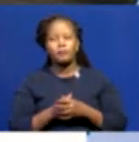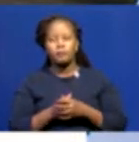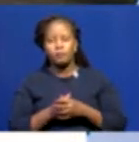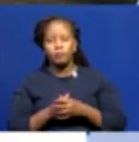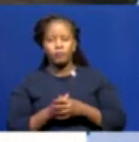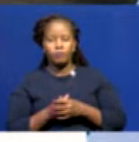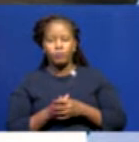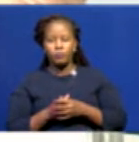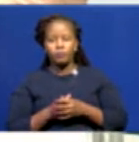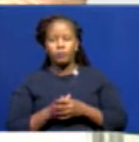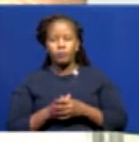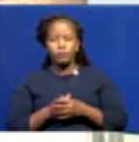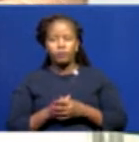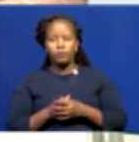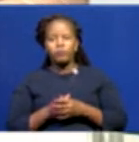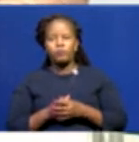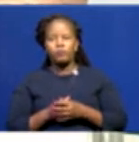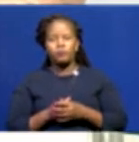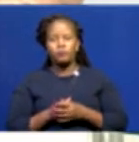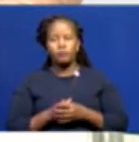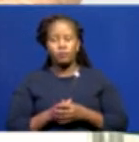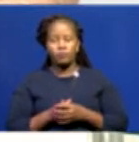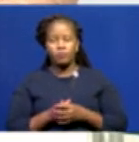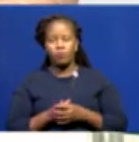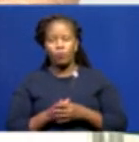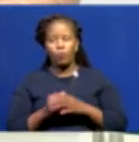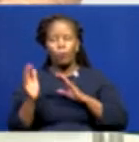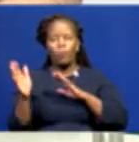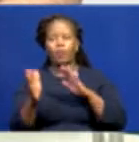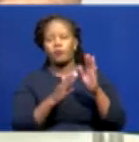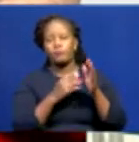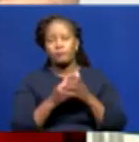Hashim for Prime Edition. The opposition has termed its